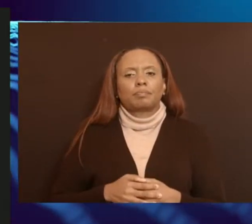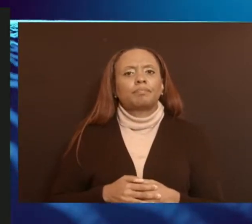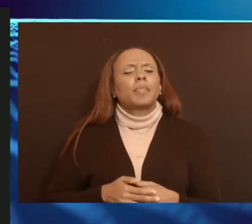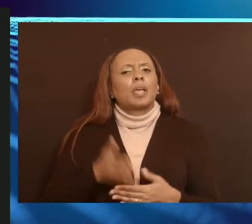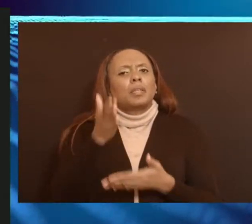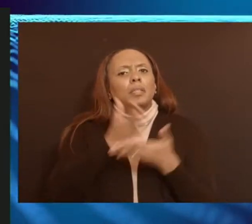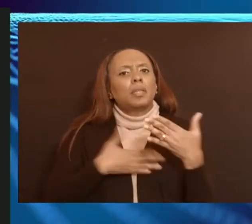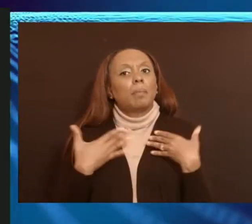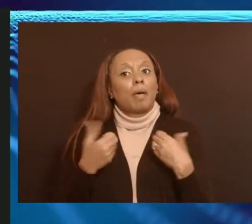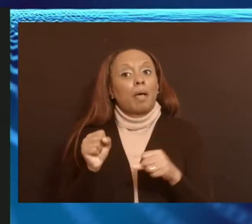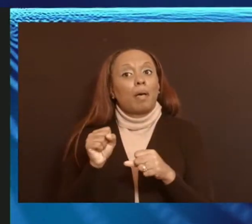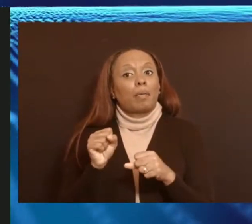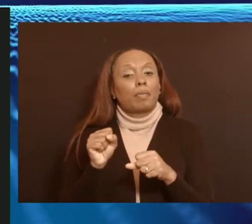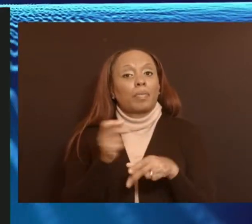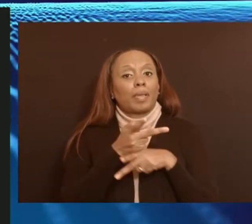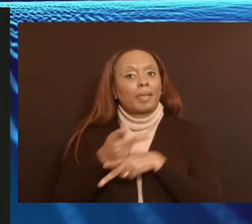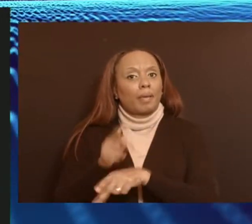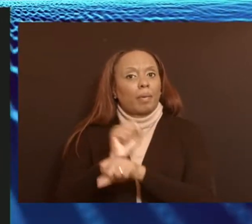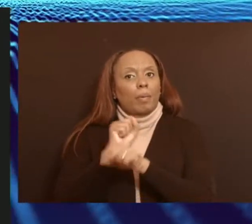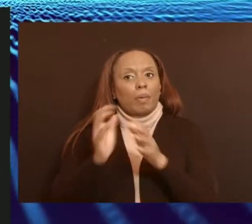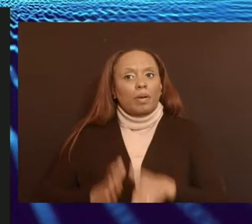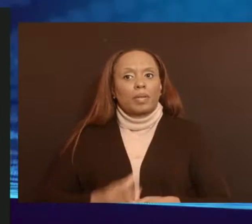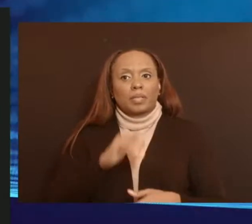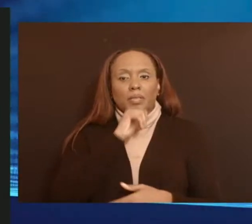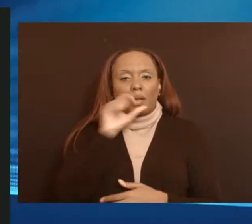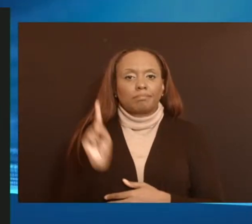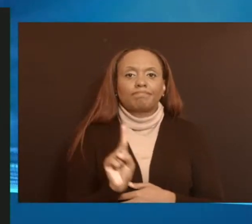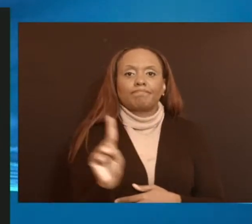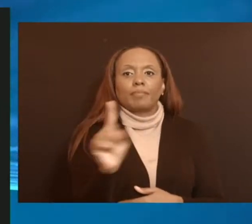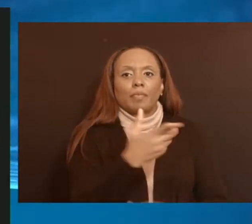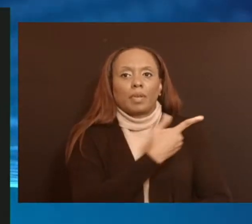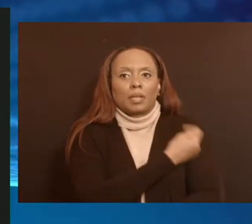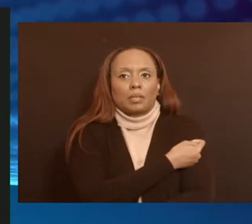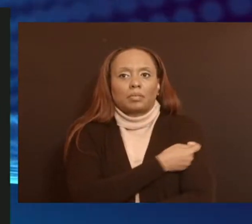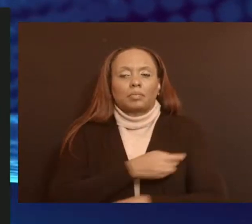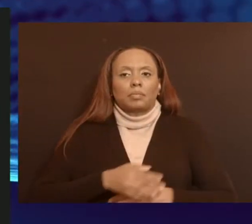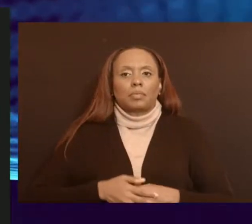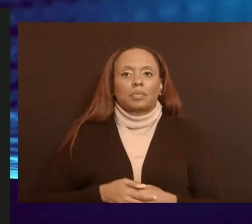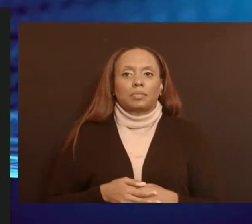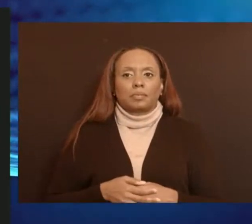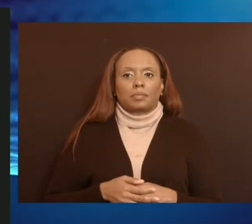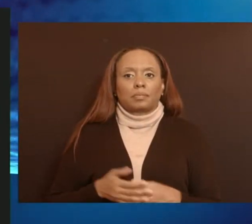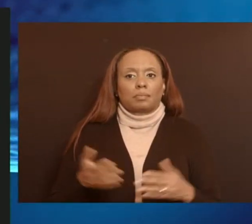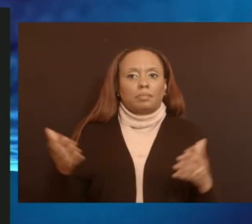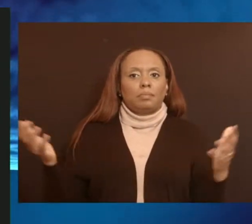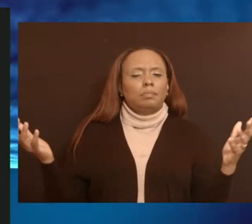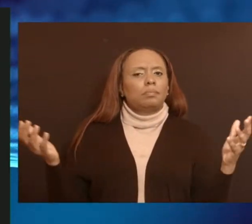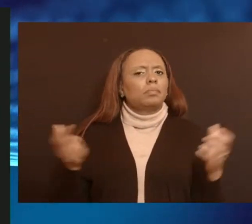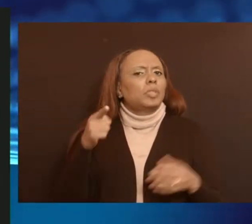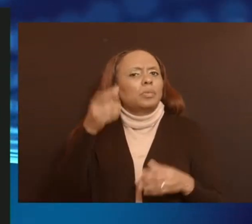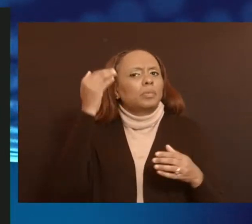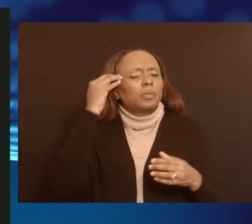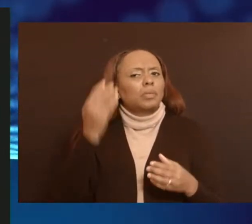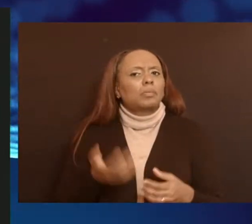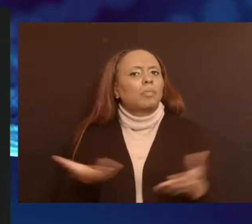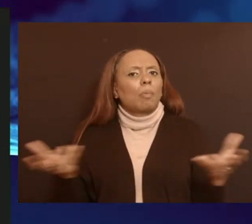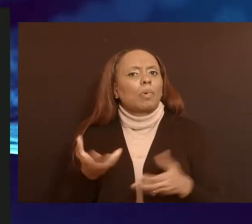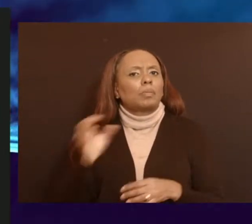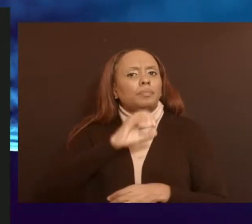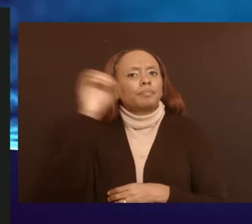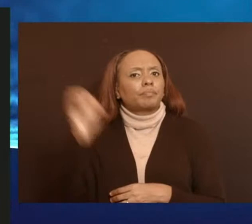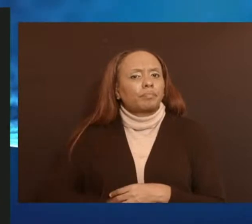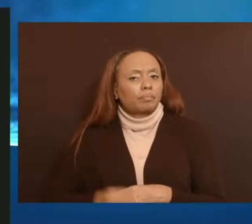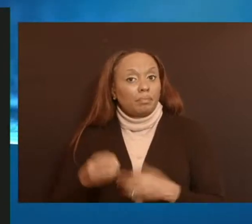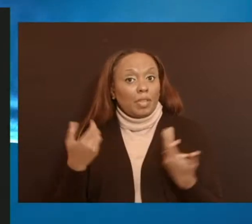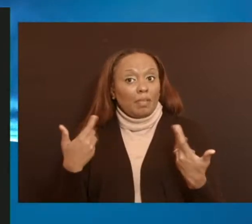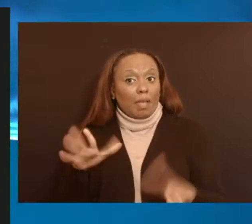forward to get vaccinated, I wanted to know about what percentage of healthcare workers are vaccinated and what's being done within